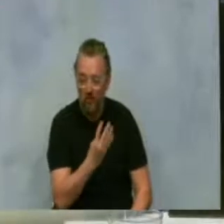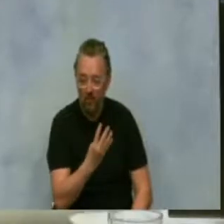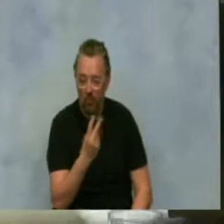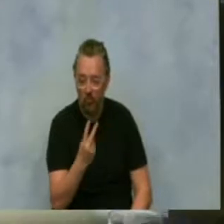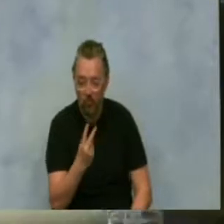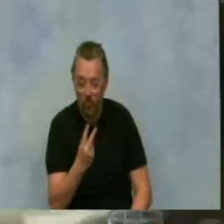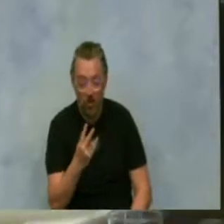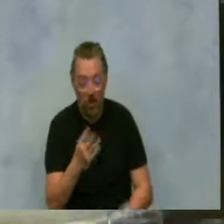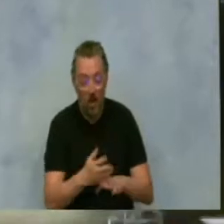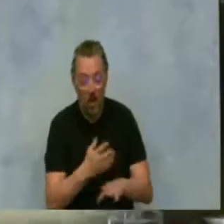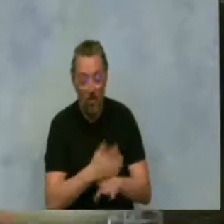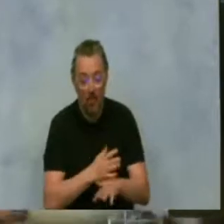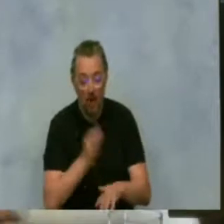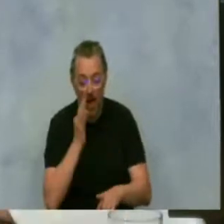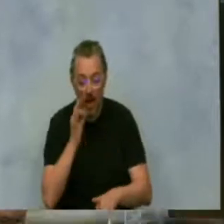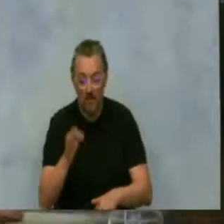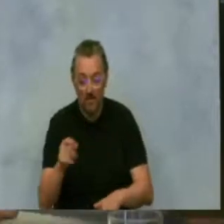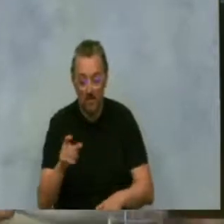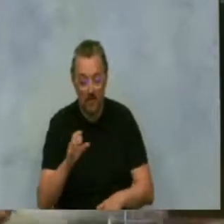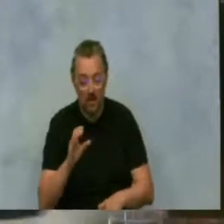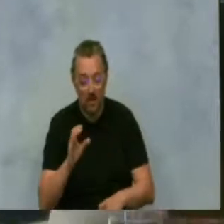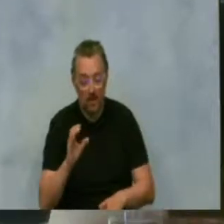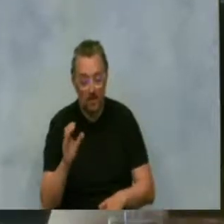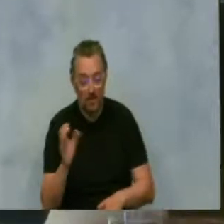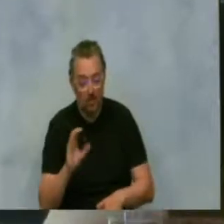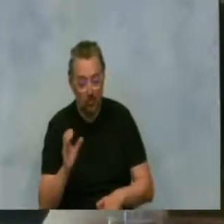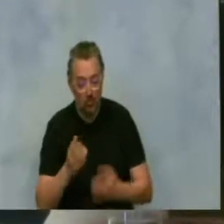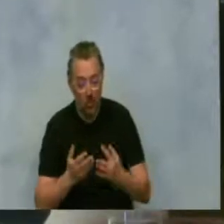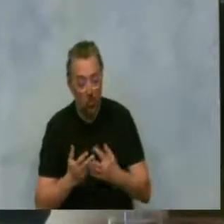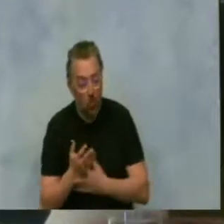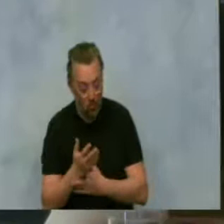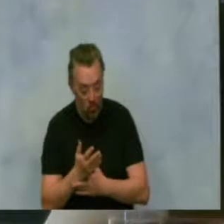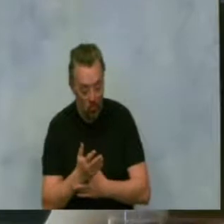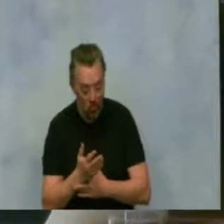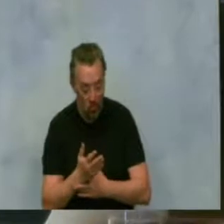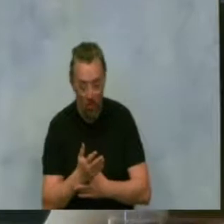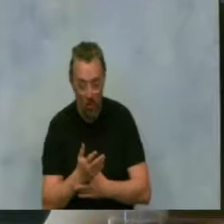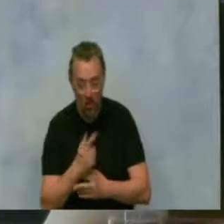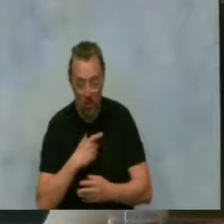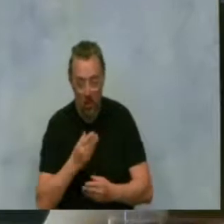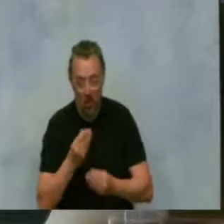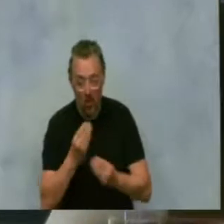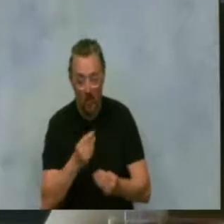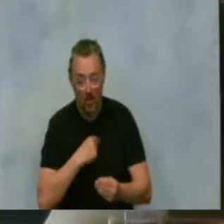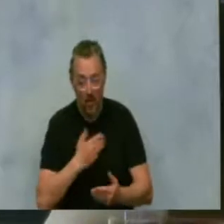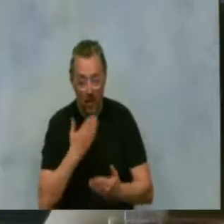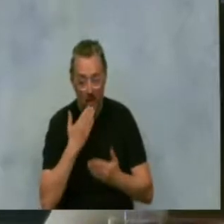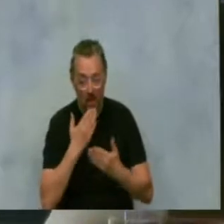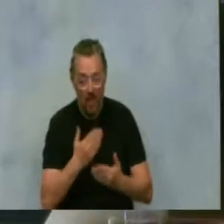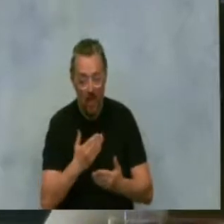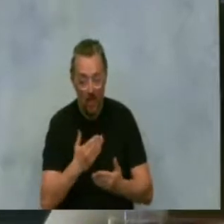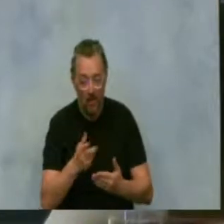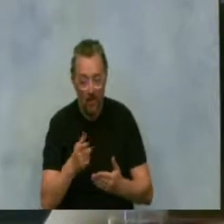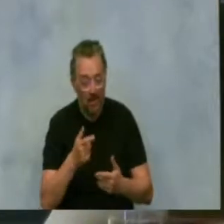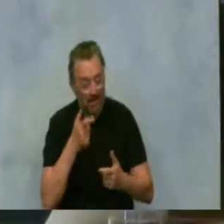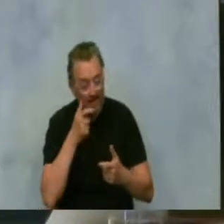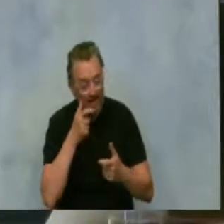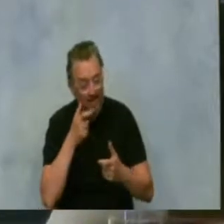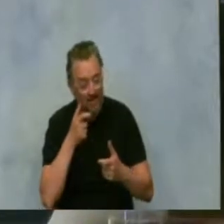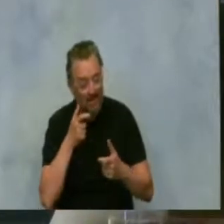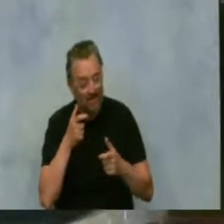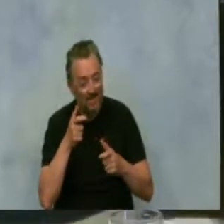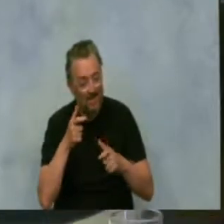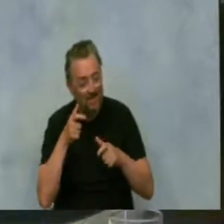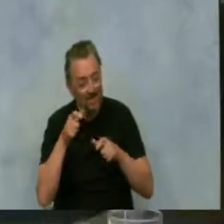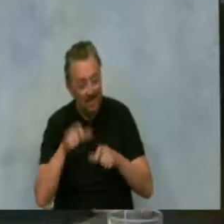before I ask Cameron to take us through that report, I would just like to offer my thanks to the Tenant Participation and Coordination